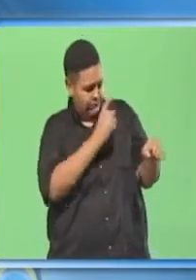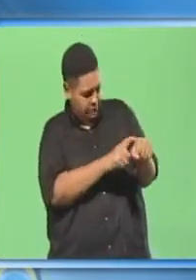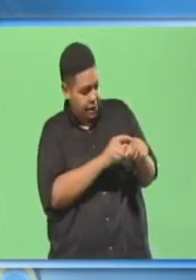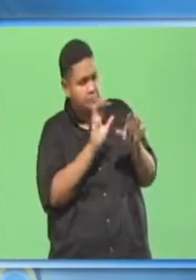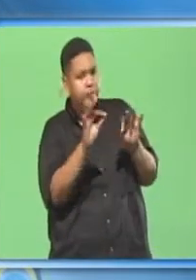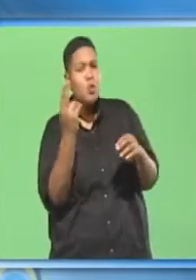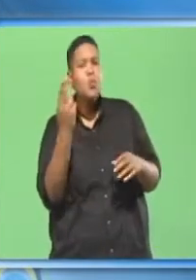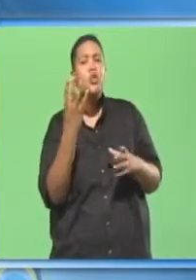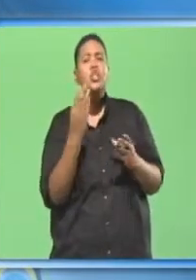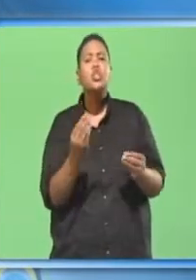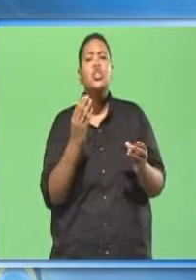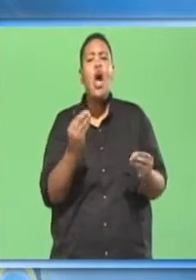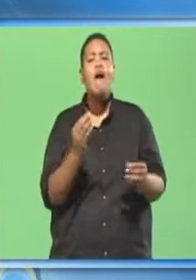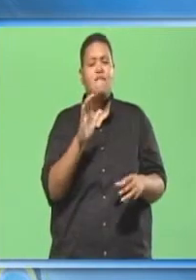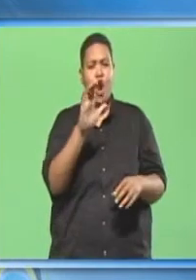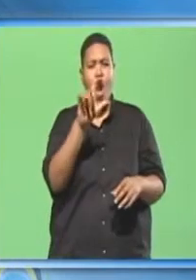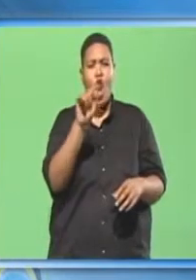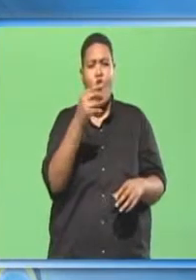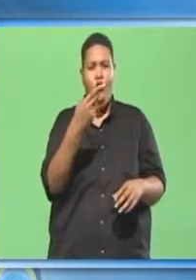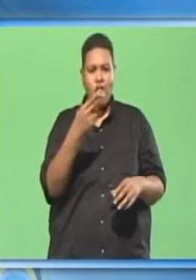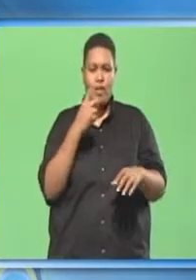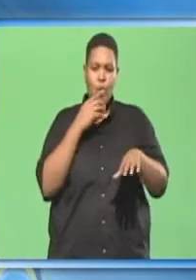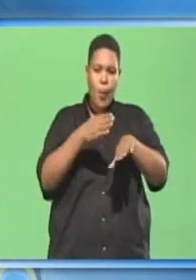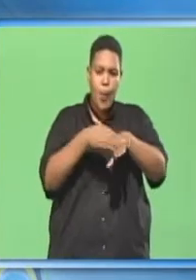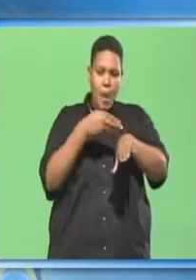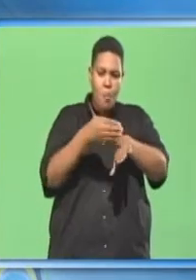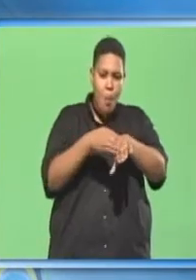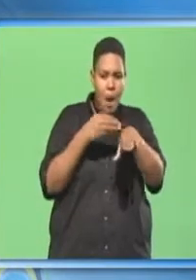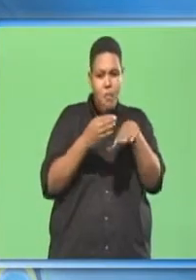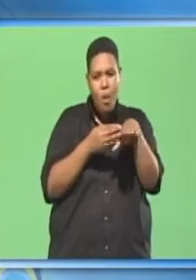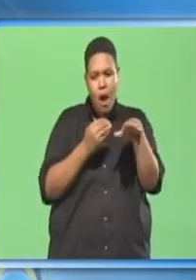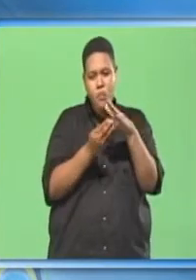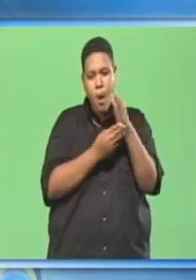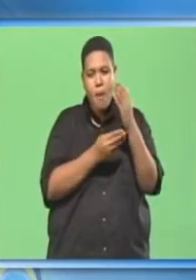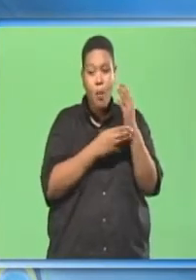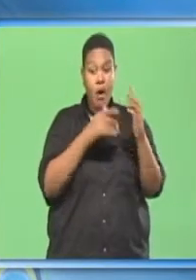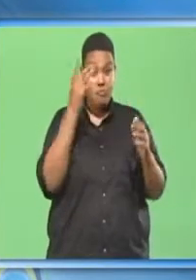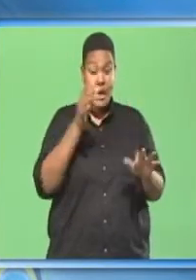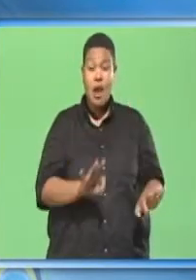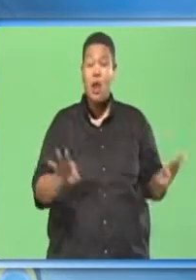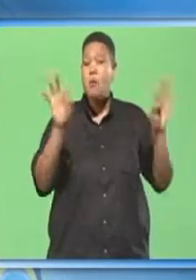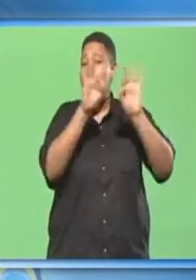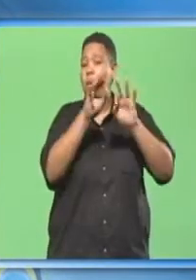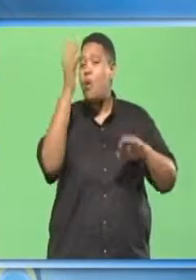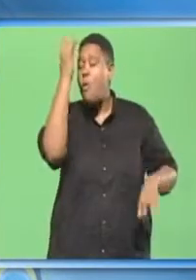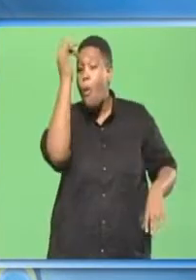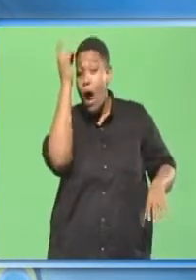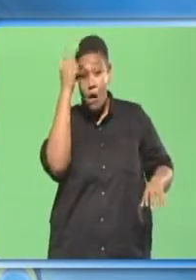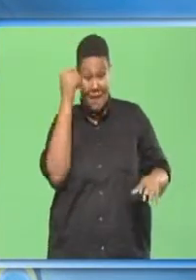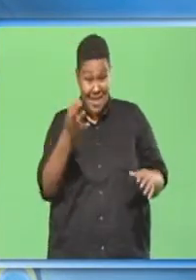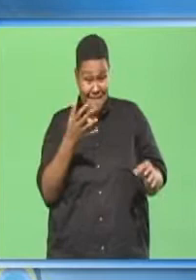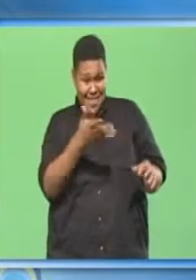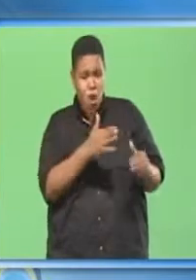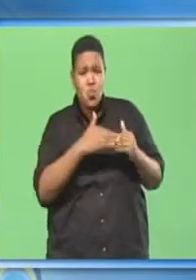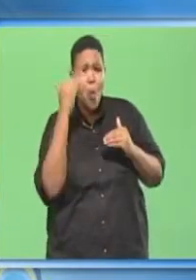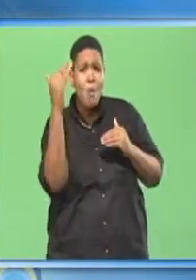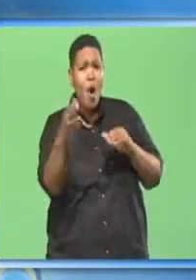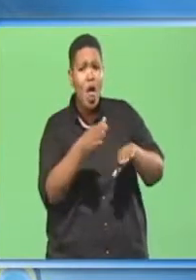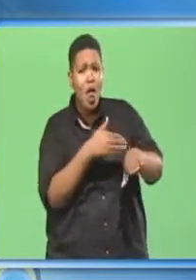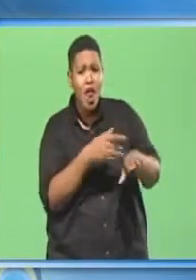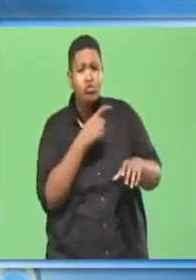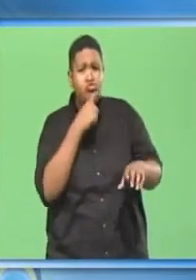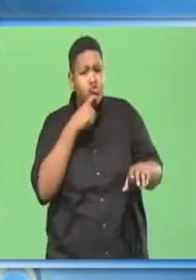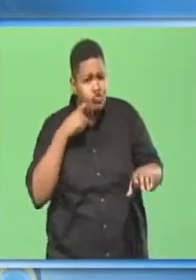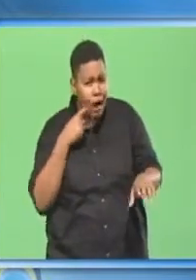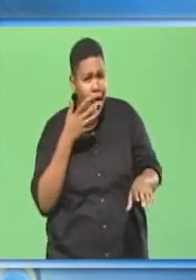clean soft cloth and wipe off the excess stain. This is a very important step because if the excess stain is allowed to dry